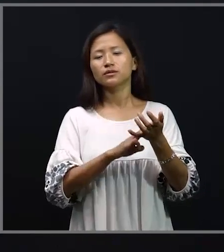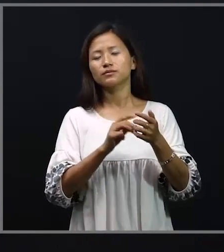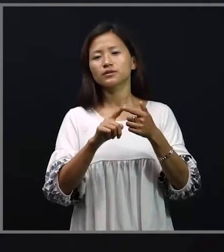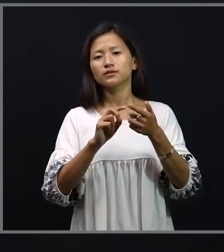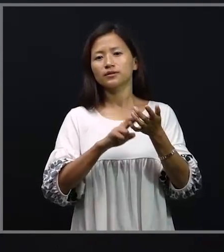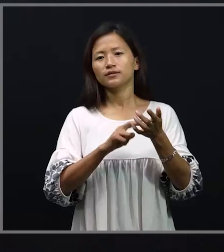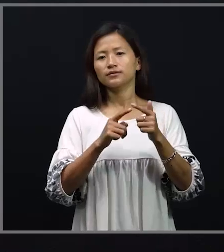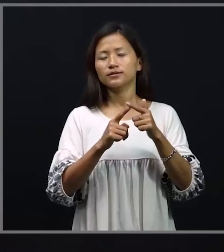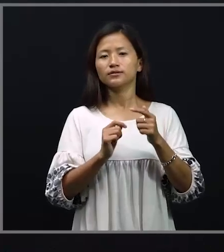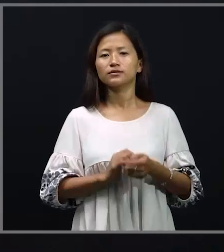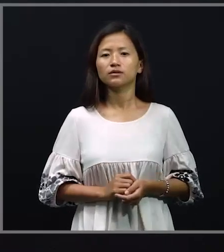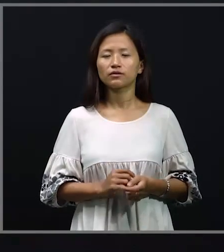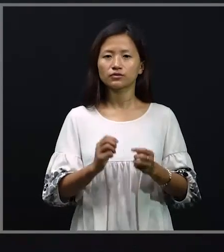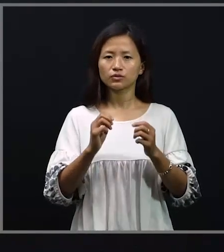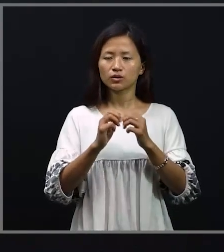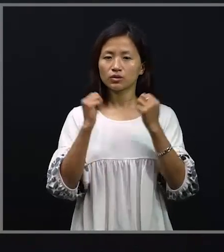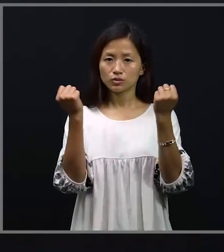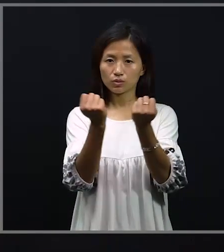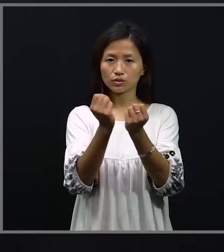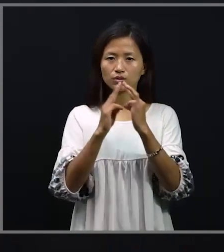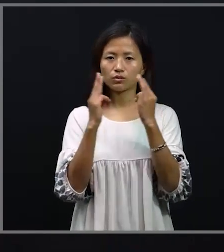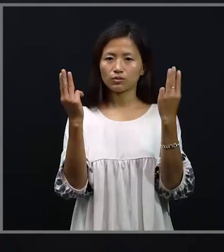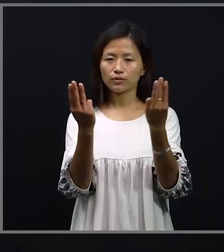of social welfare.